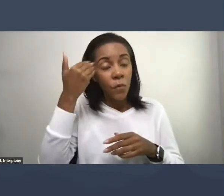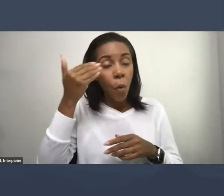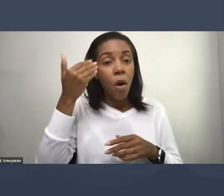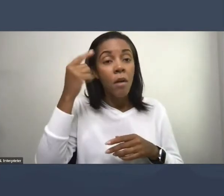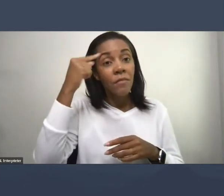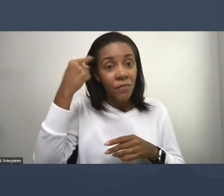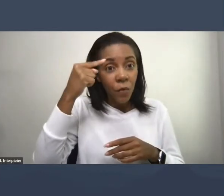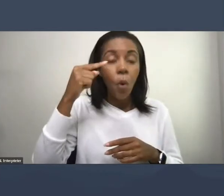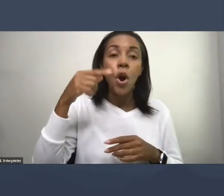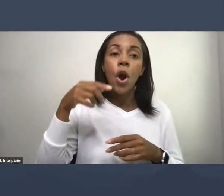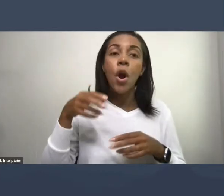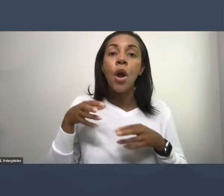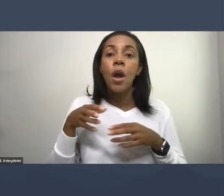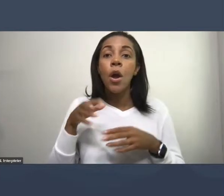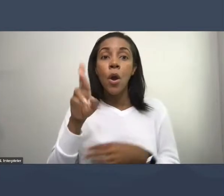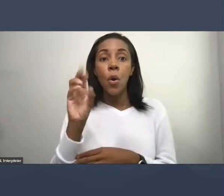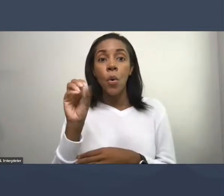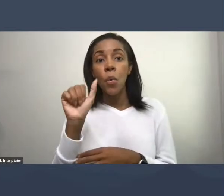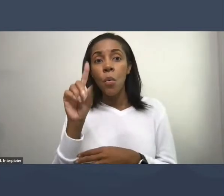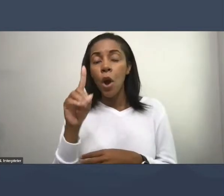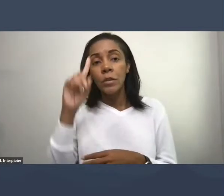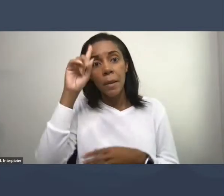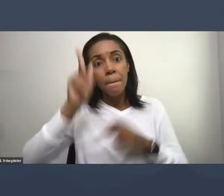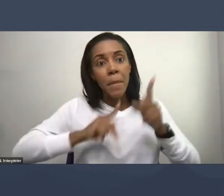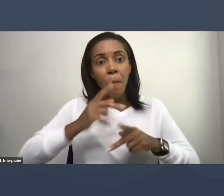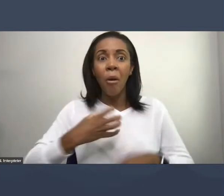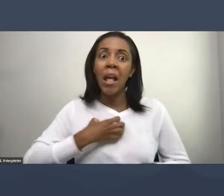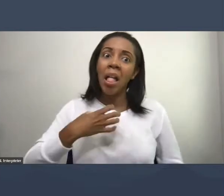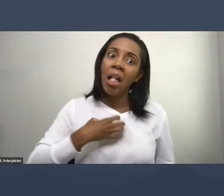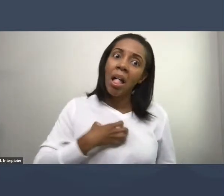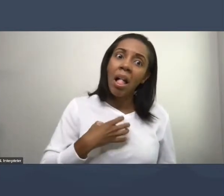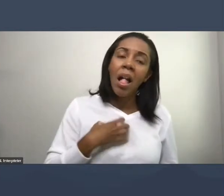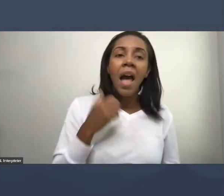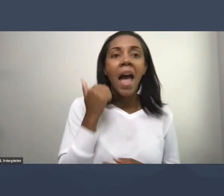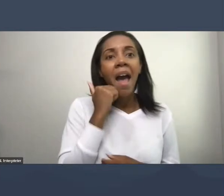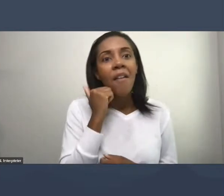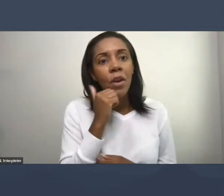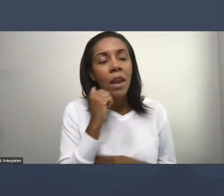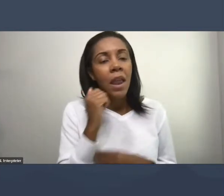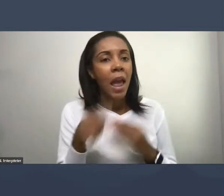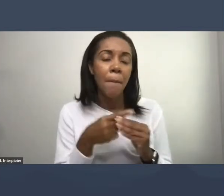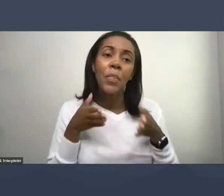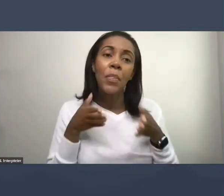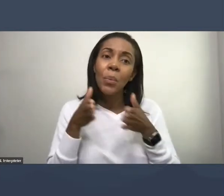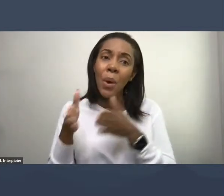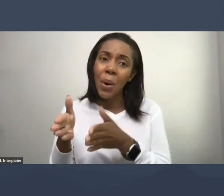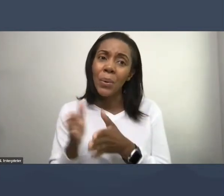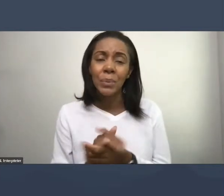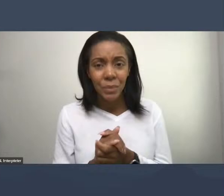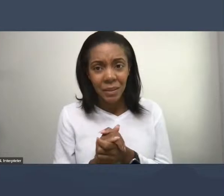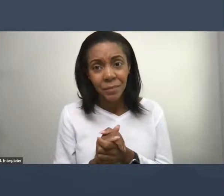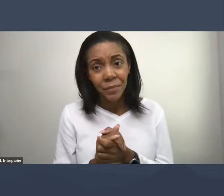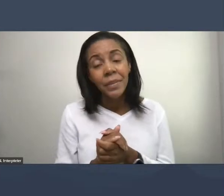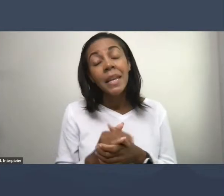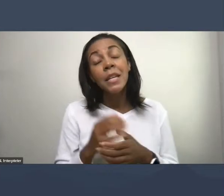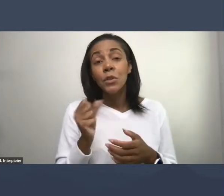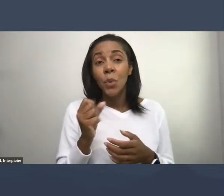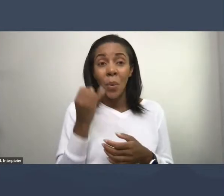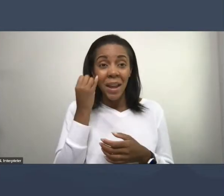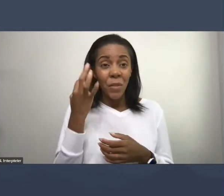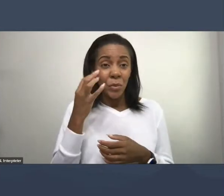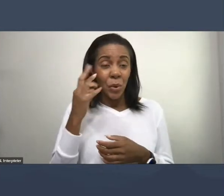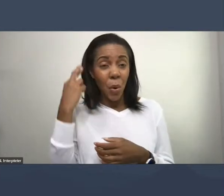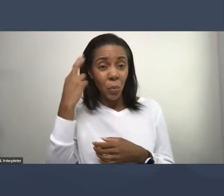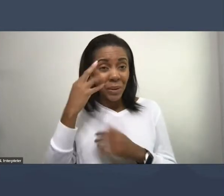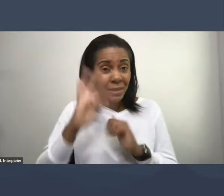get that, and he's doing the best he can to. So if there's a reason that there's a delay because there is some infrastructure that has to go in, we can